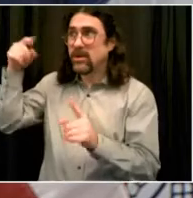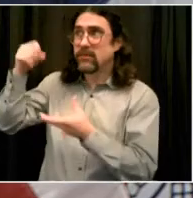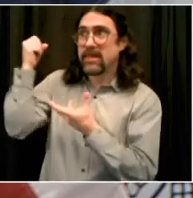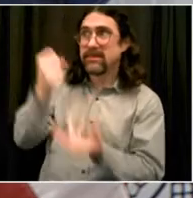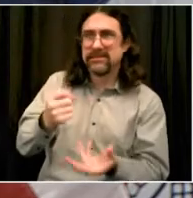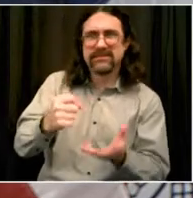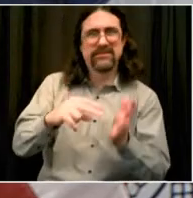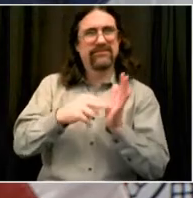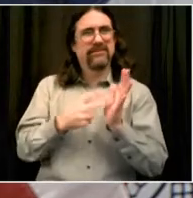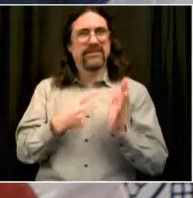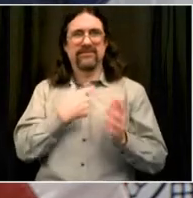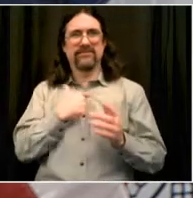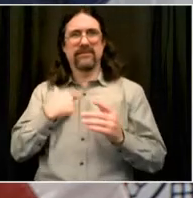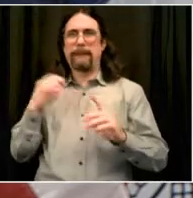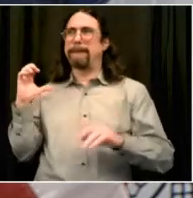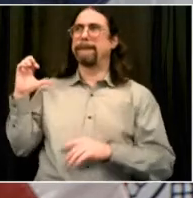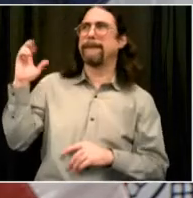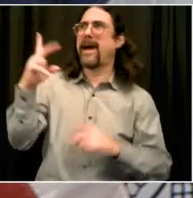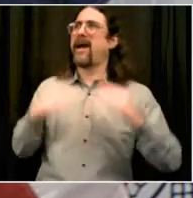Senate right now.